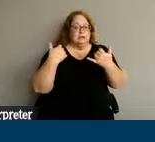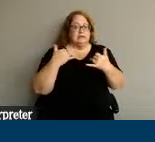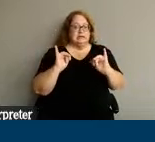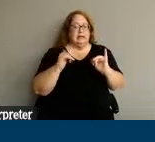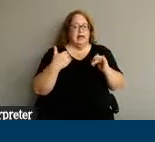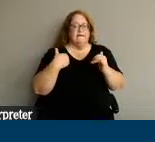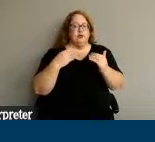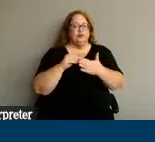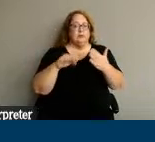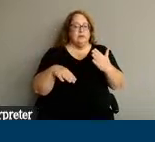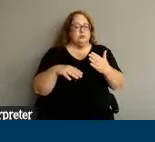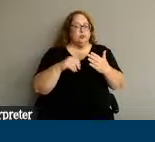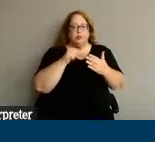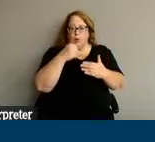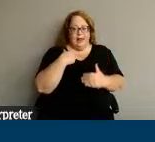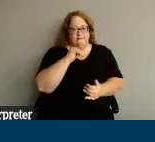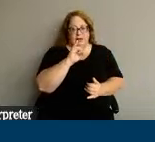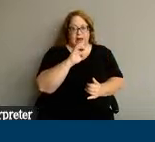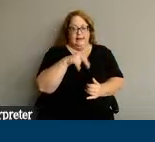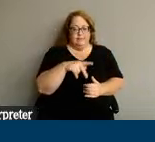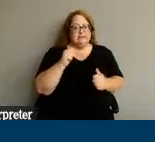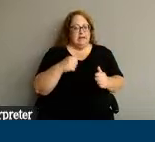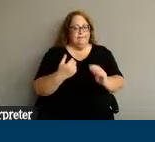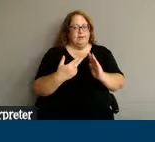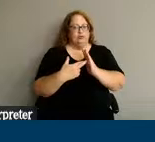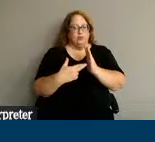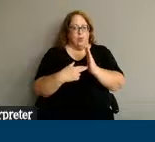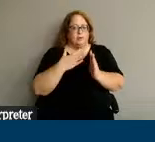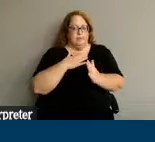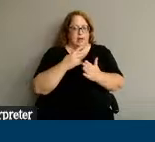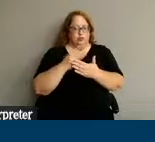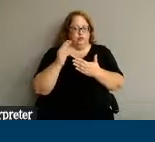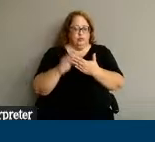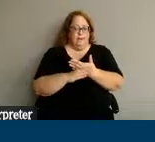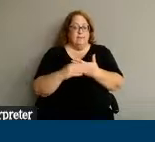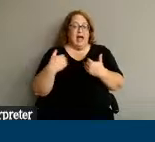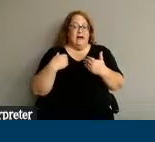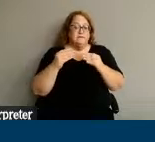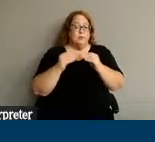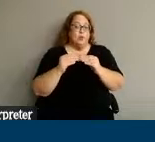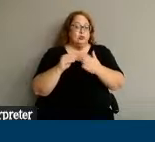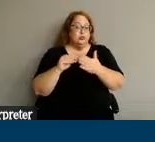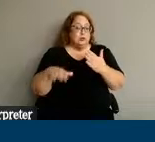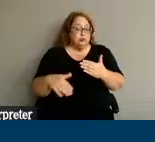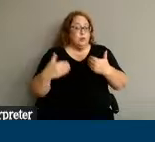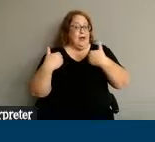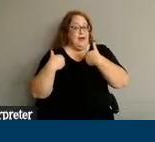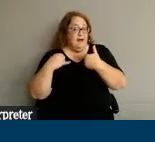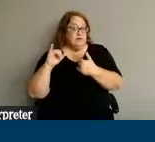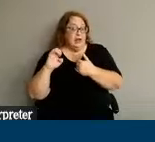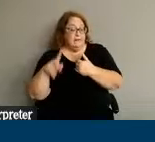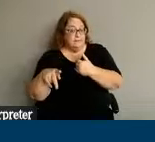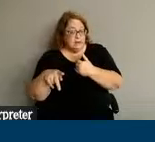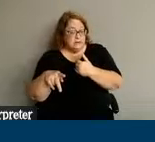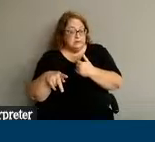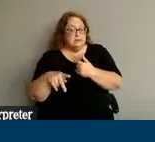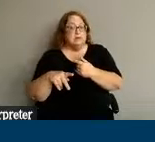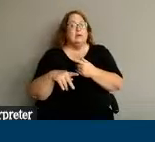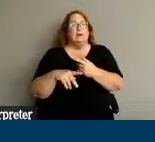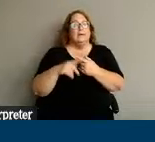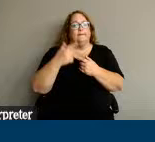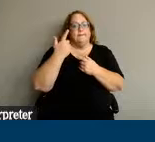have students without IEPs who can be enrolled into my program. I have more students with IEPs than without